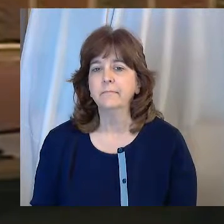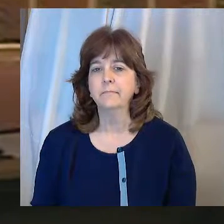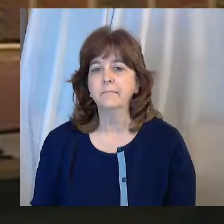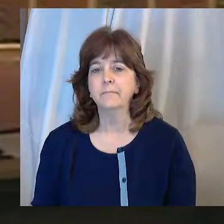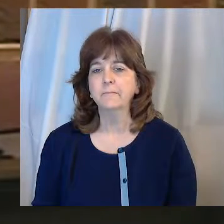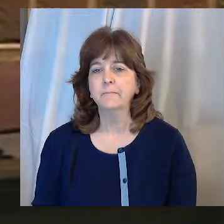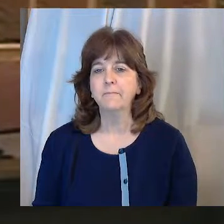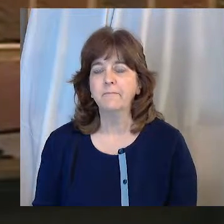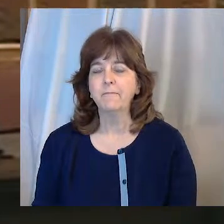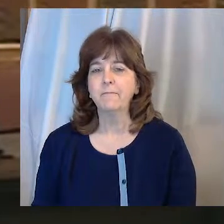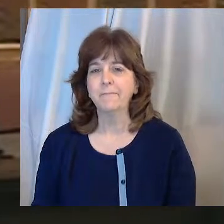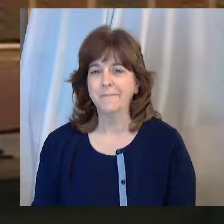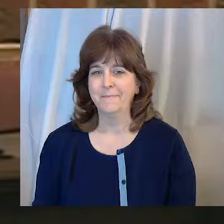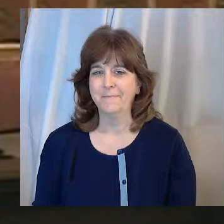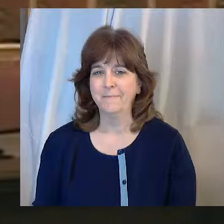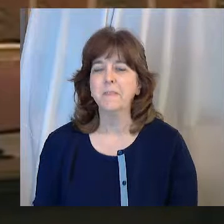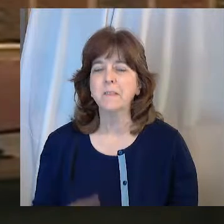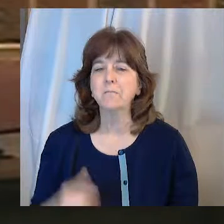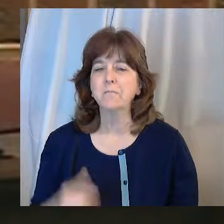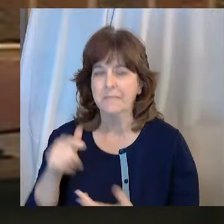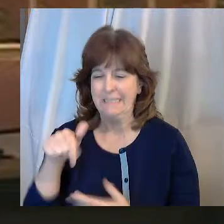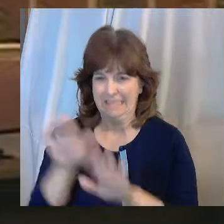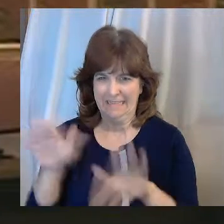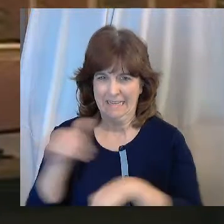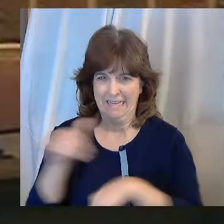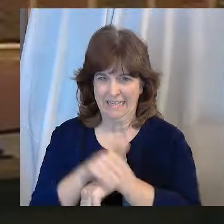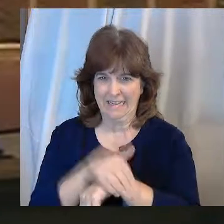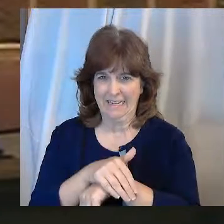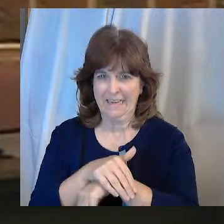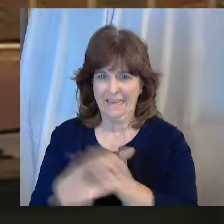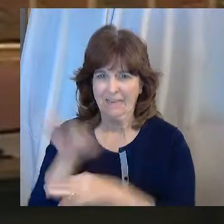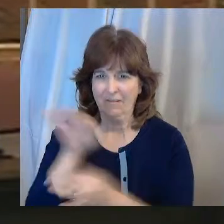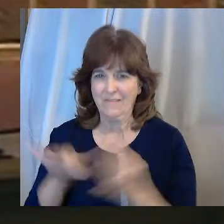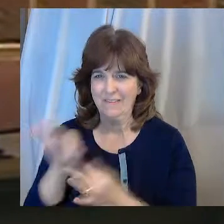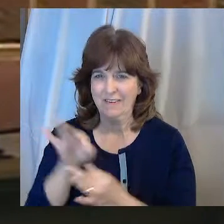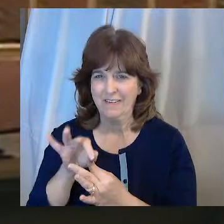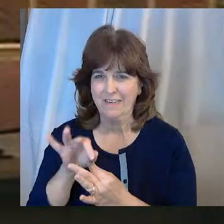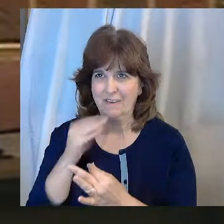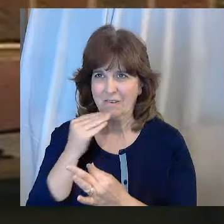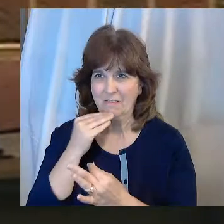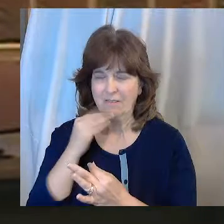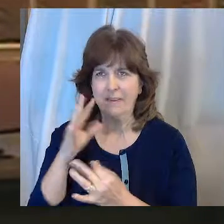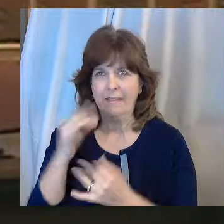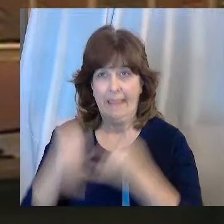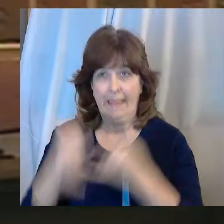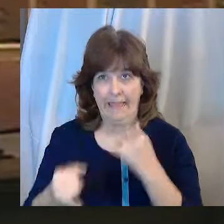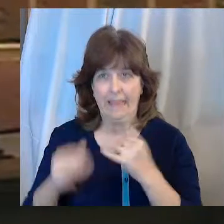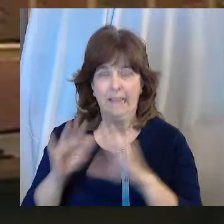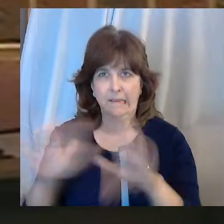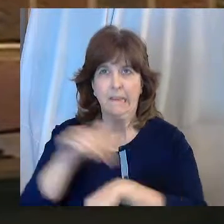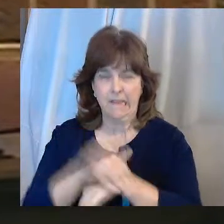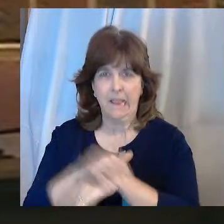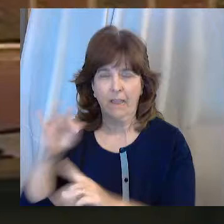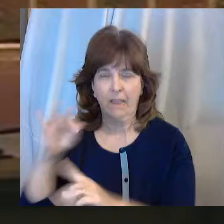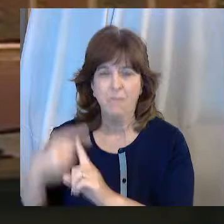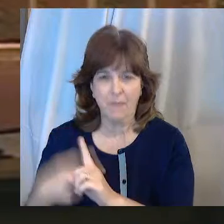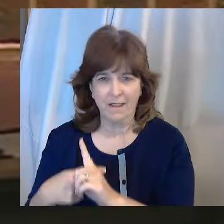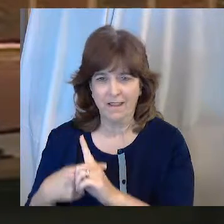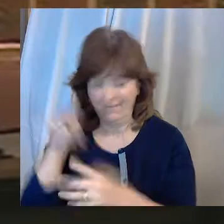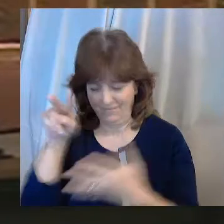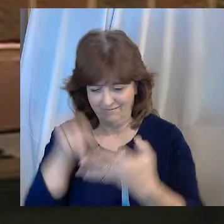I think I said this Sunday night for the fellowship meal. Sunday night, I think. Last Sunday night of the month. Look at our